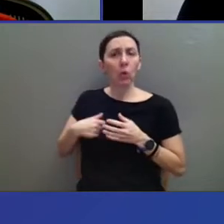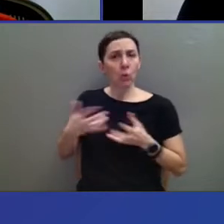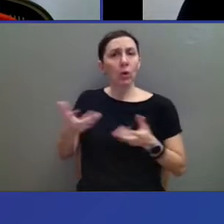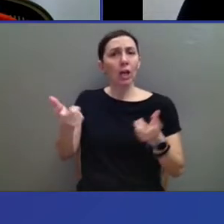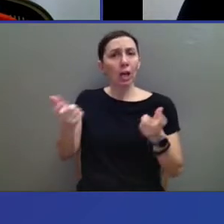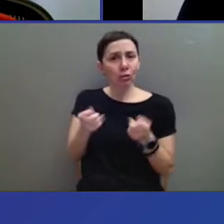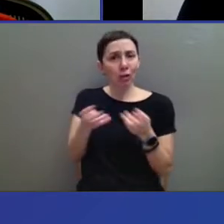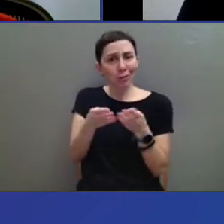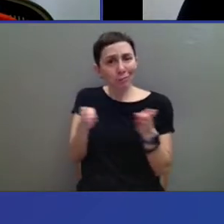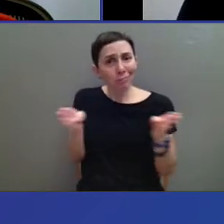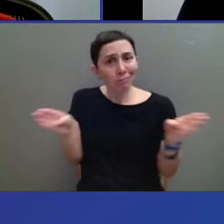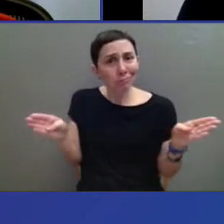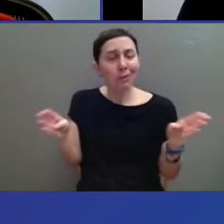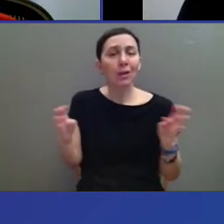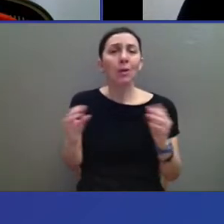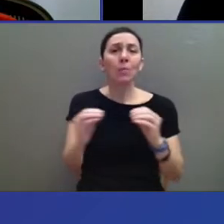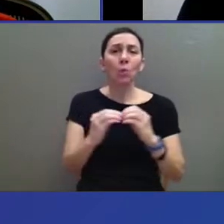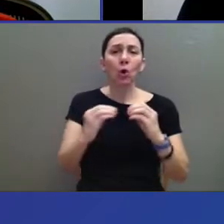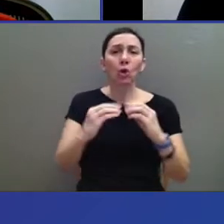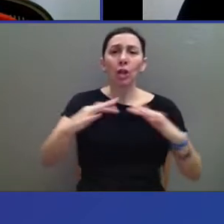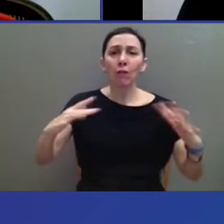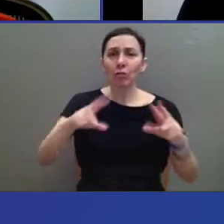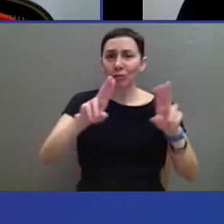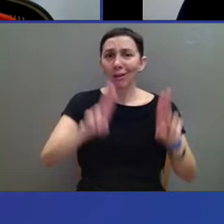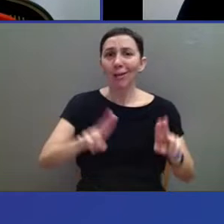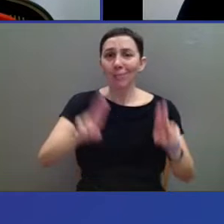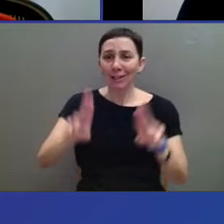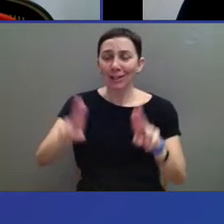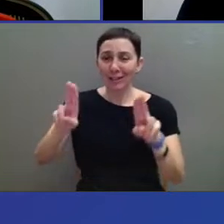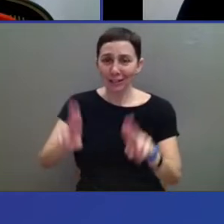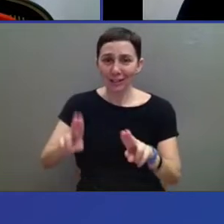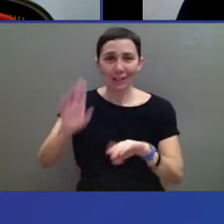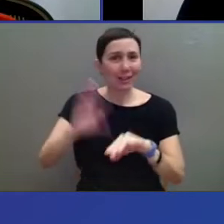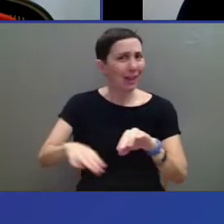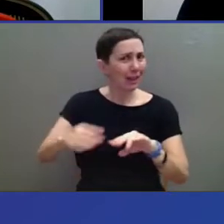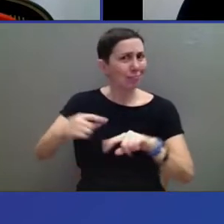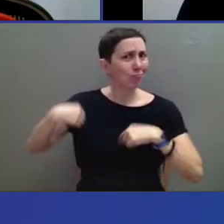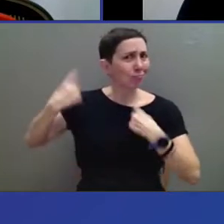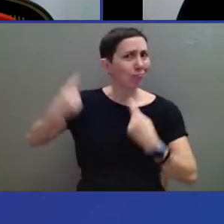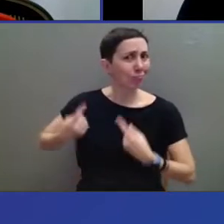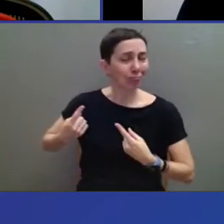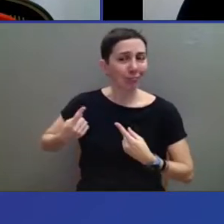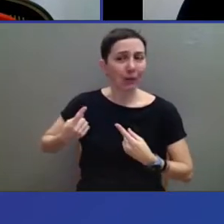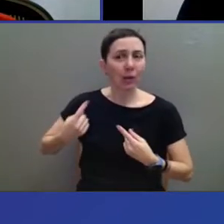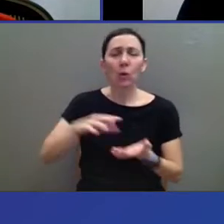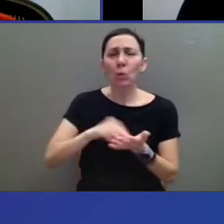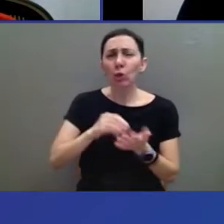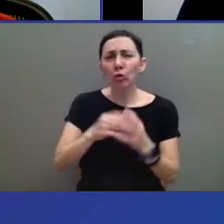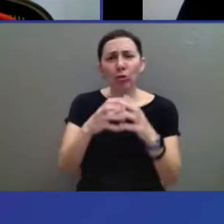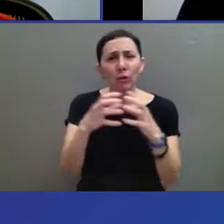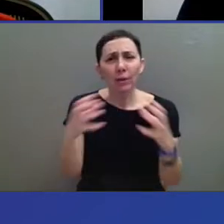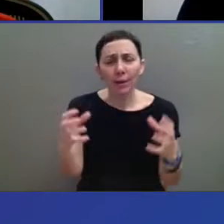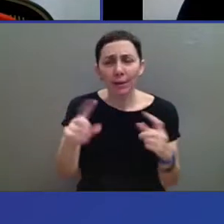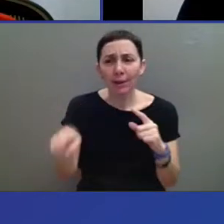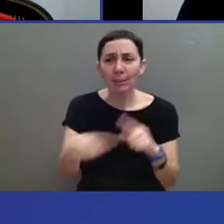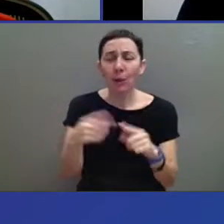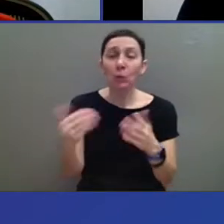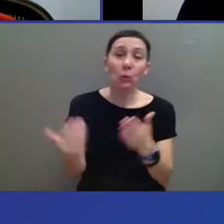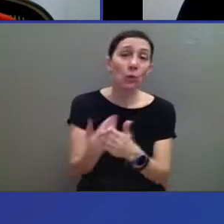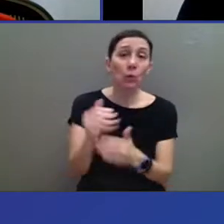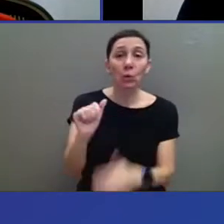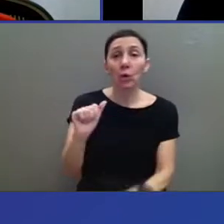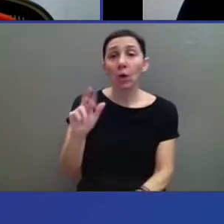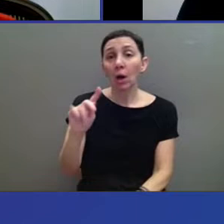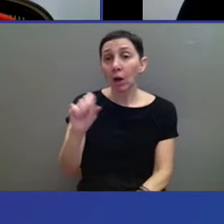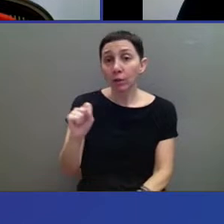more diverse set of applications that we've had before. And we learned a lot about new arts organizations